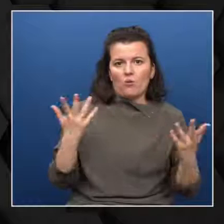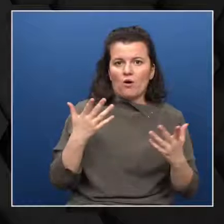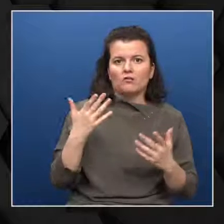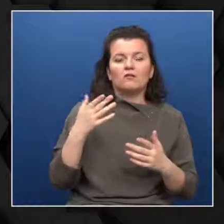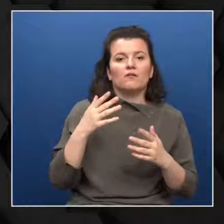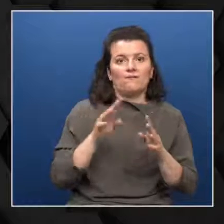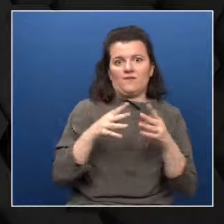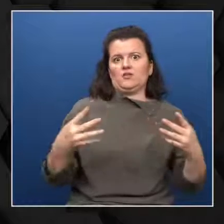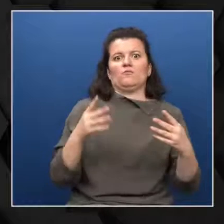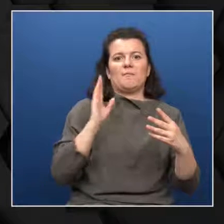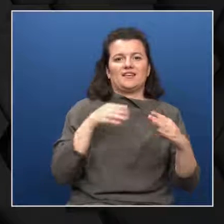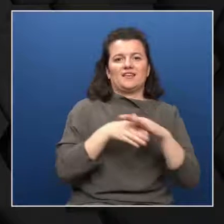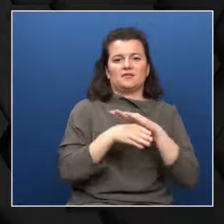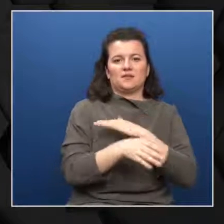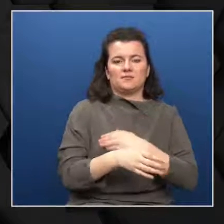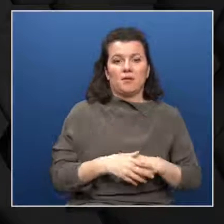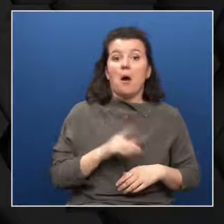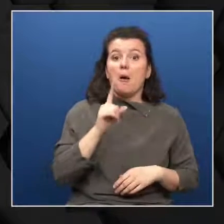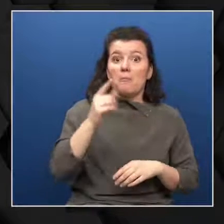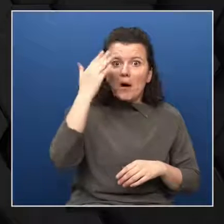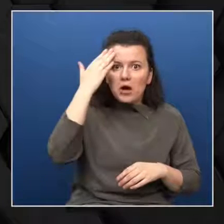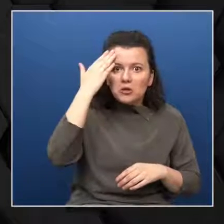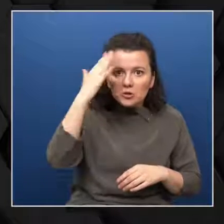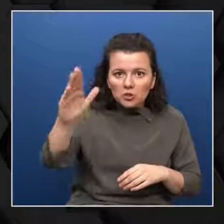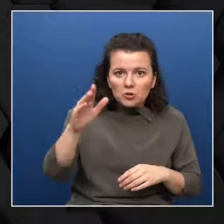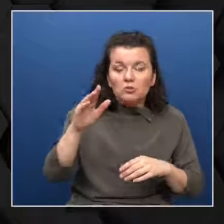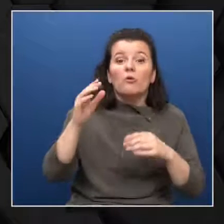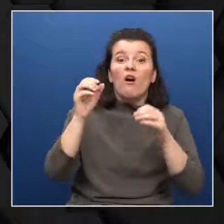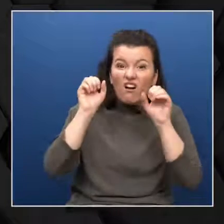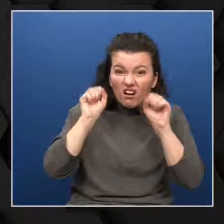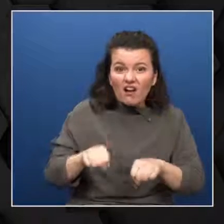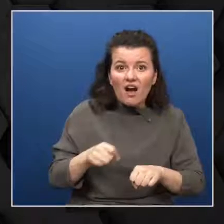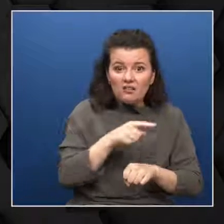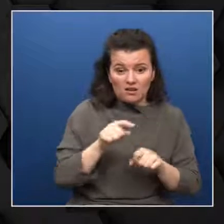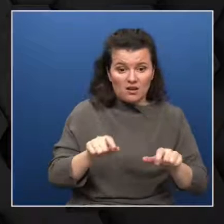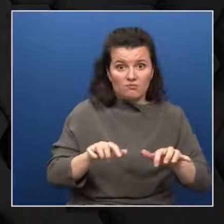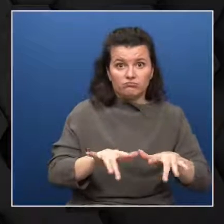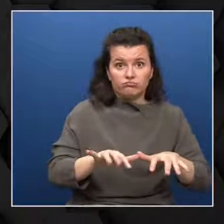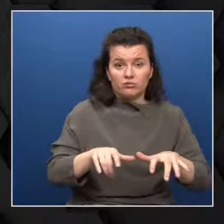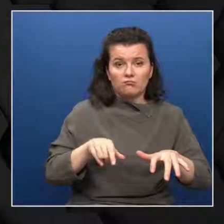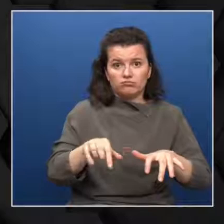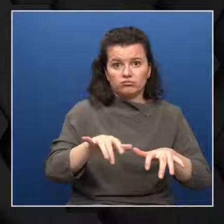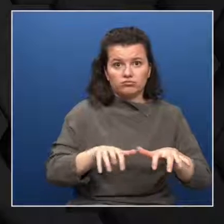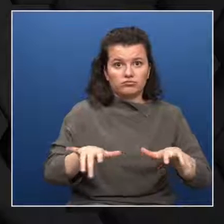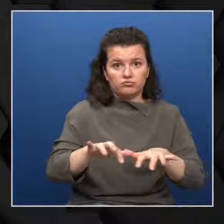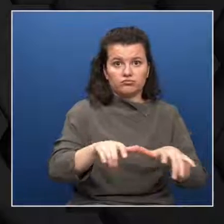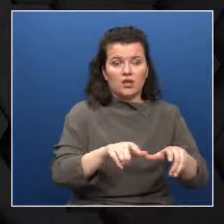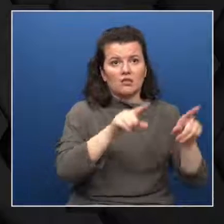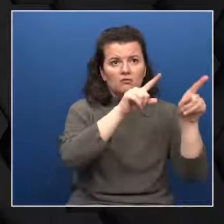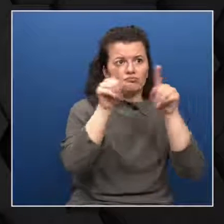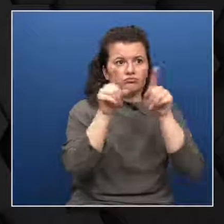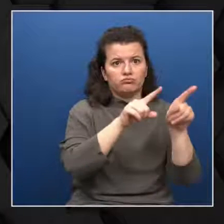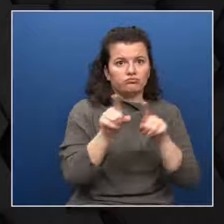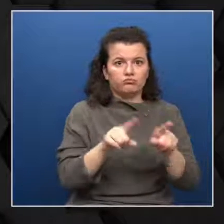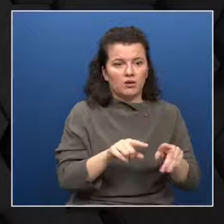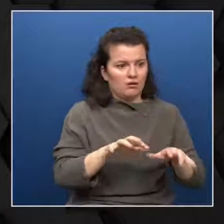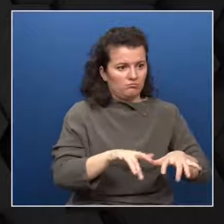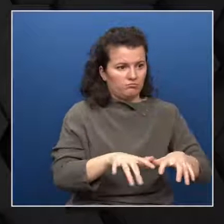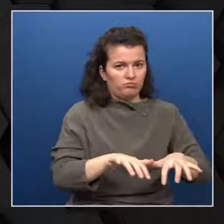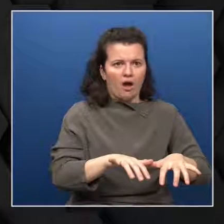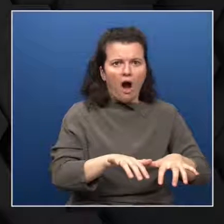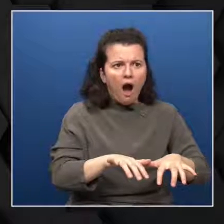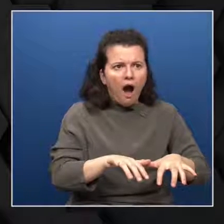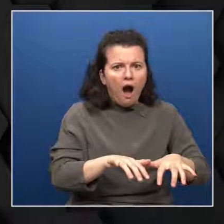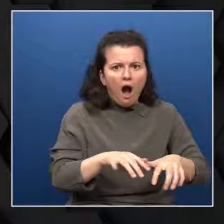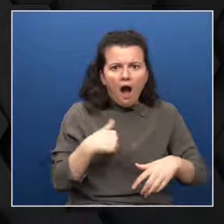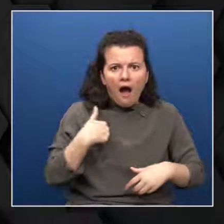keyboard shortcut, that all of the keyboard shortcuts are accessible and actually go somewhere thing. That is really cool. I had no